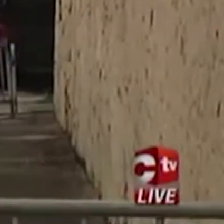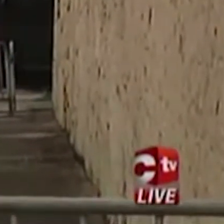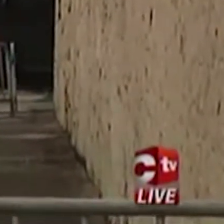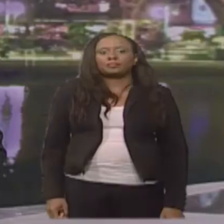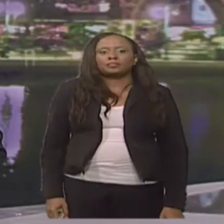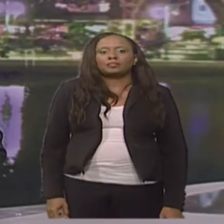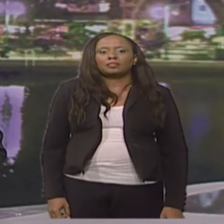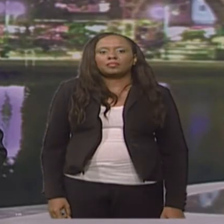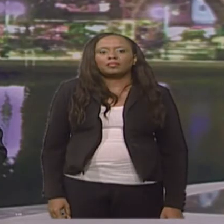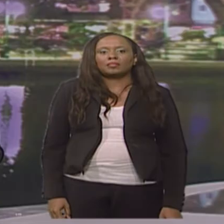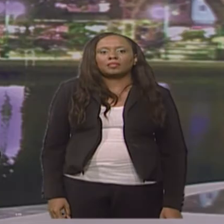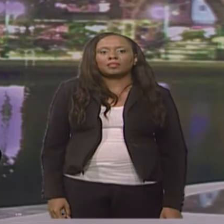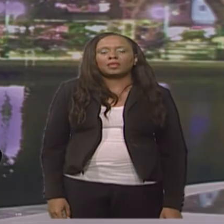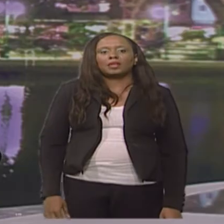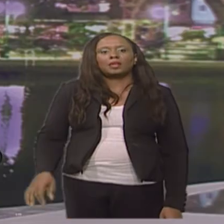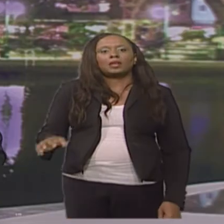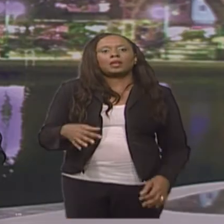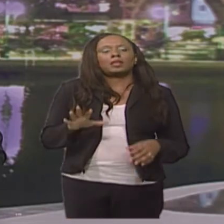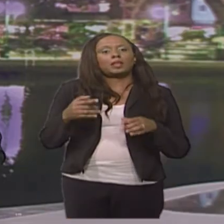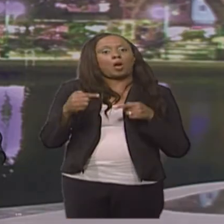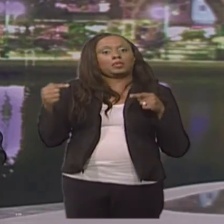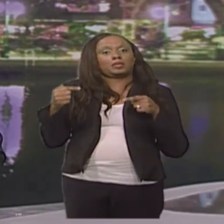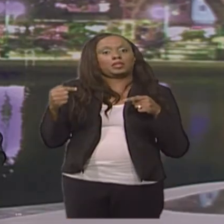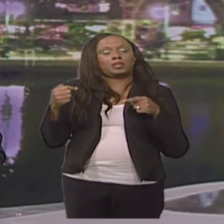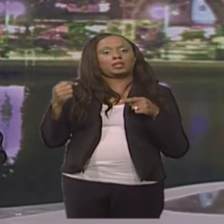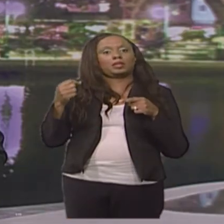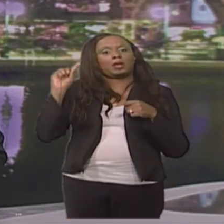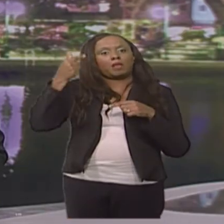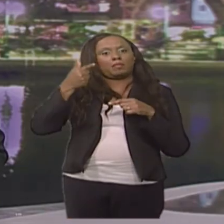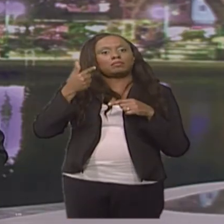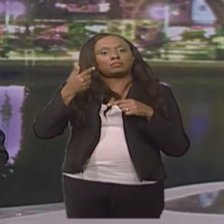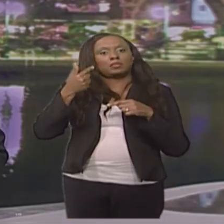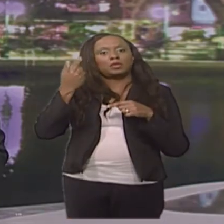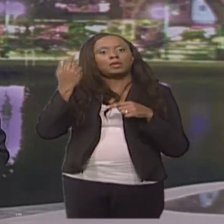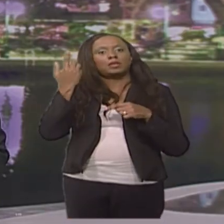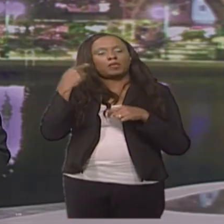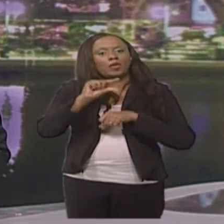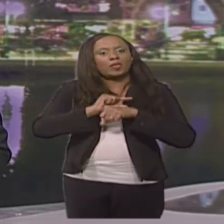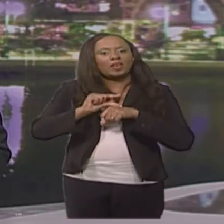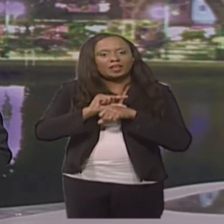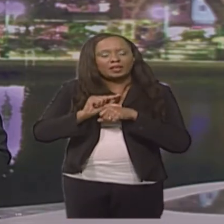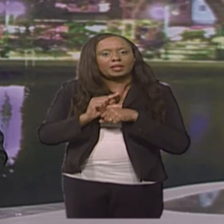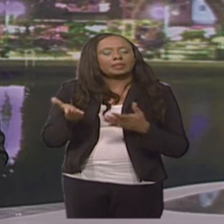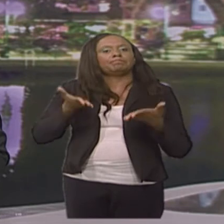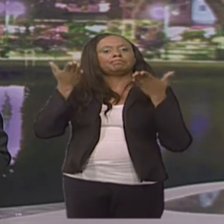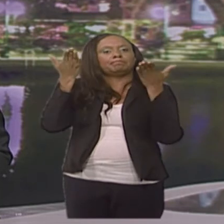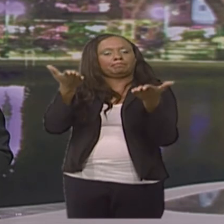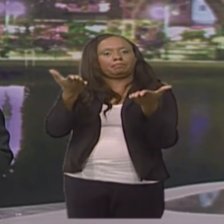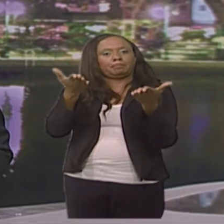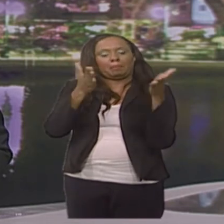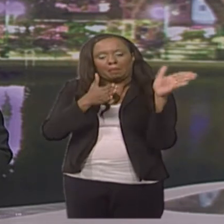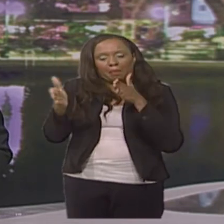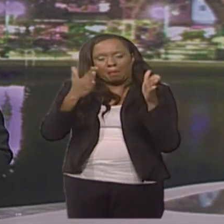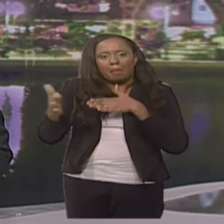prisons. The main opposition National Democratic Congress has laid out its plans for Grenada, Carriacou and Petite Martinique. The